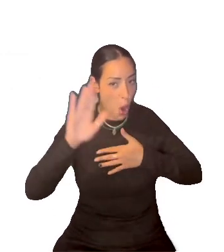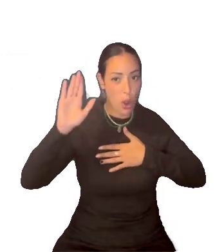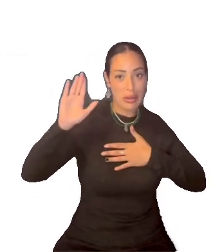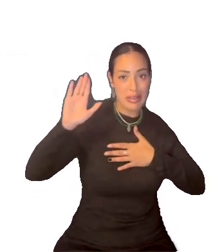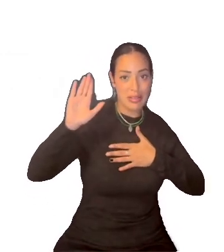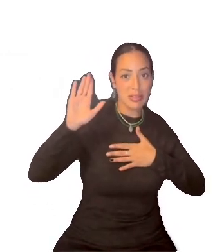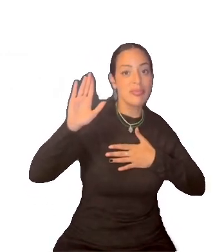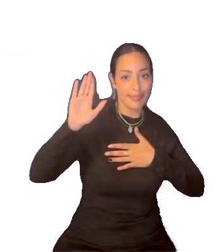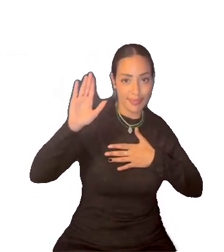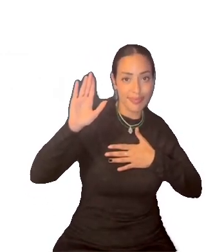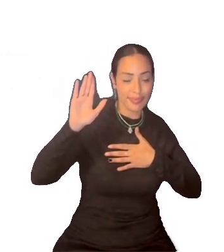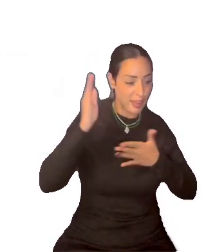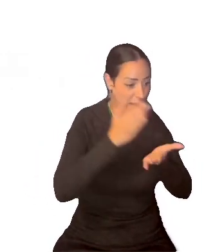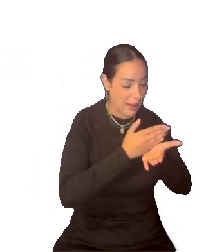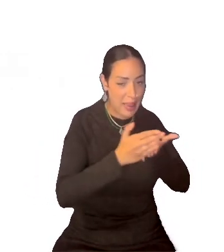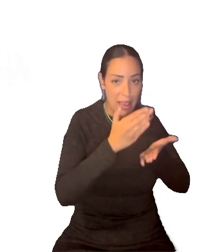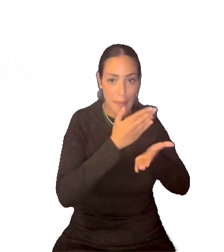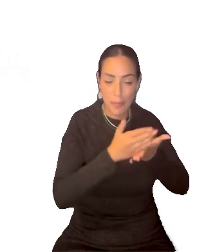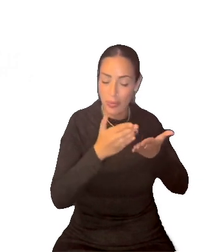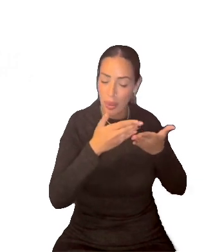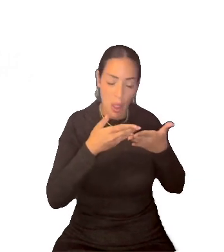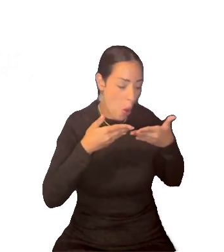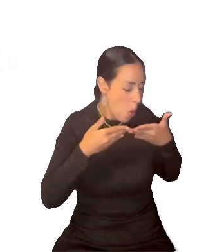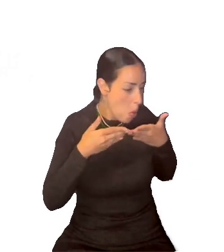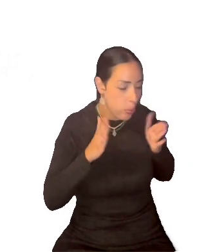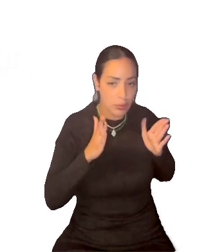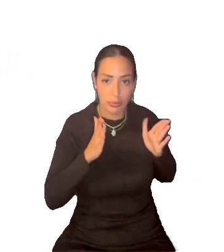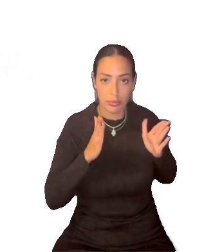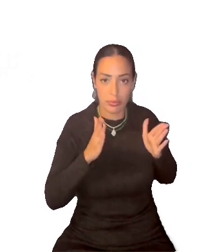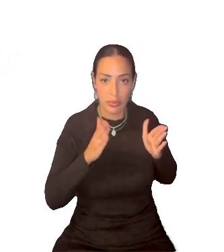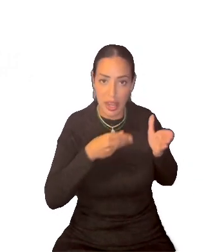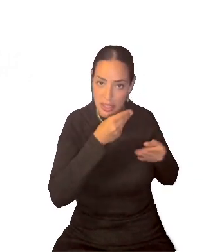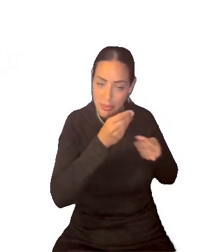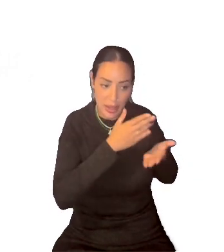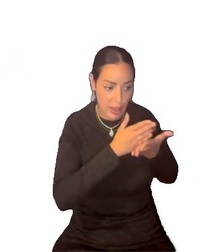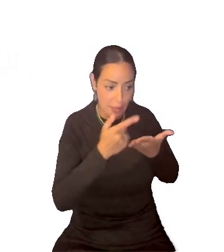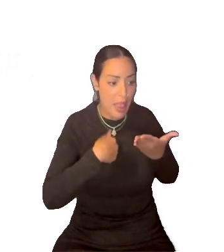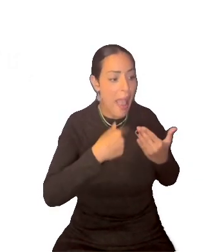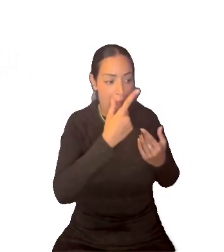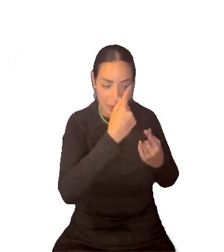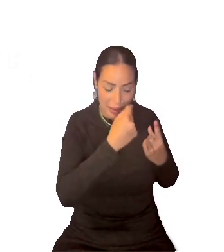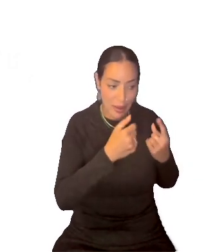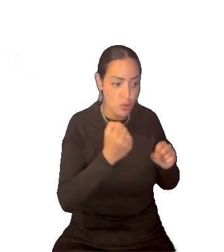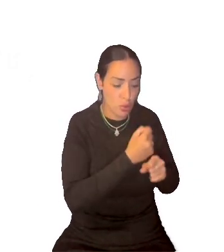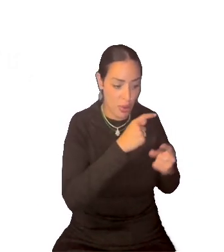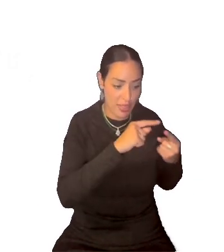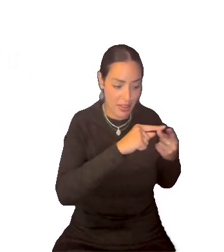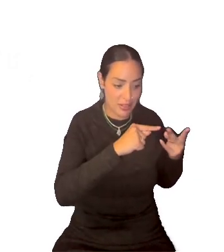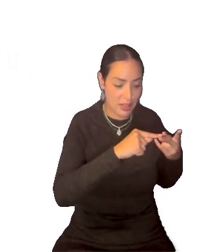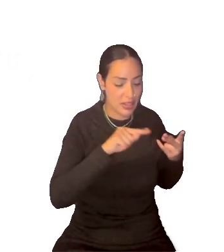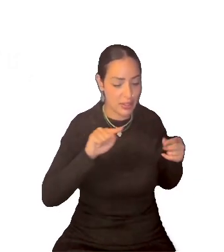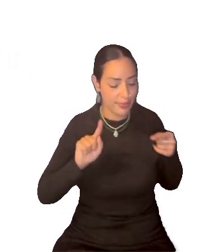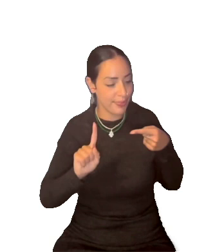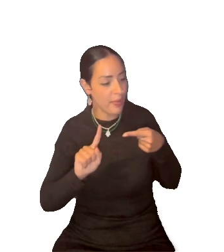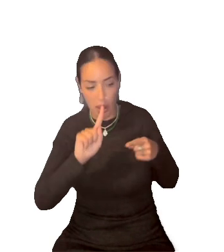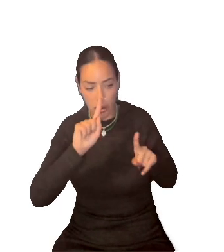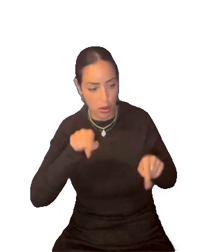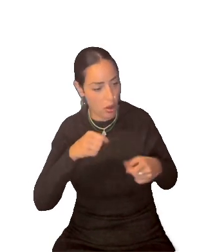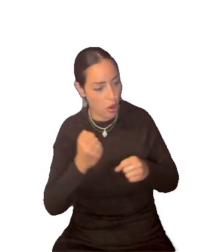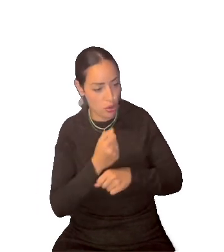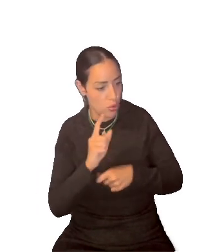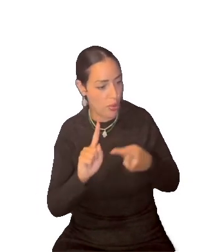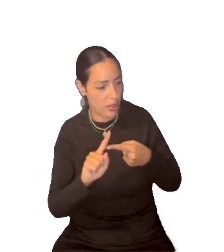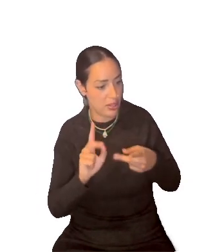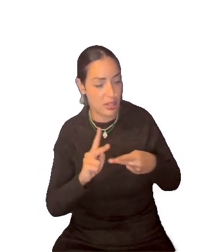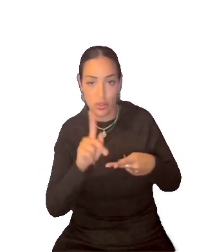and transparency are absolutely key. It's important to explain clearly what you can and can't do, and to create boundaries around your